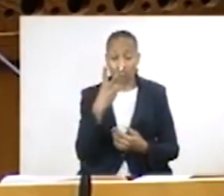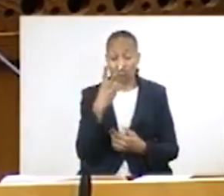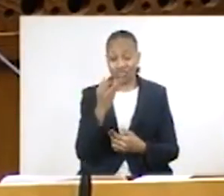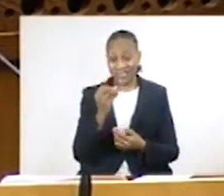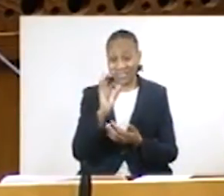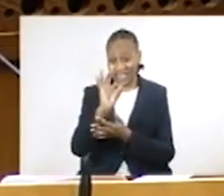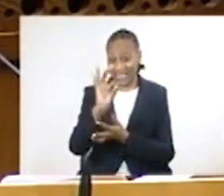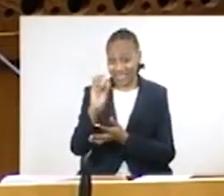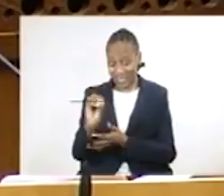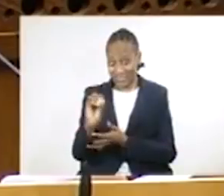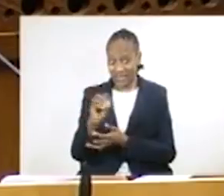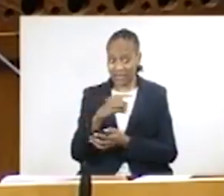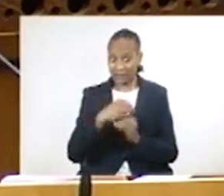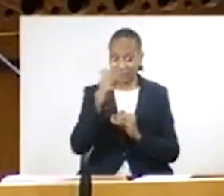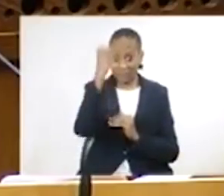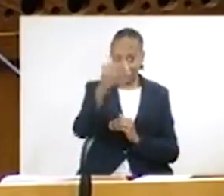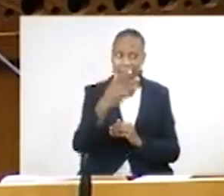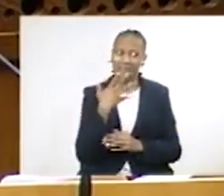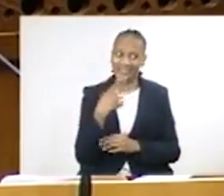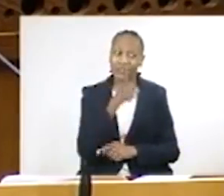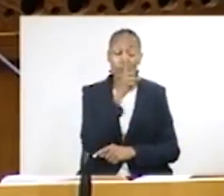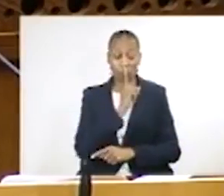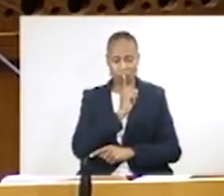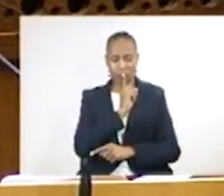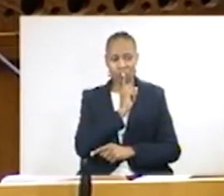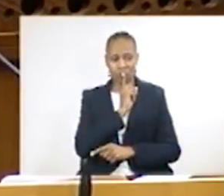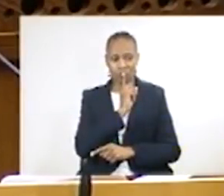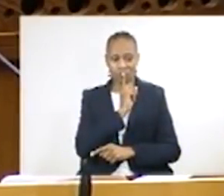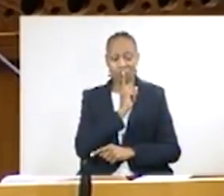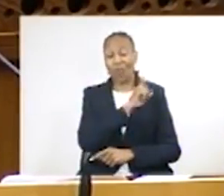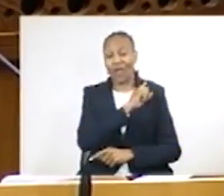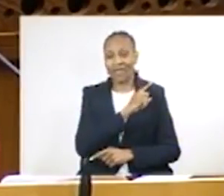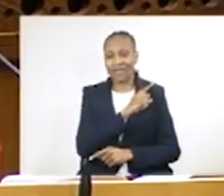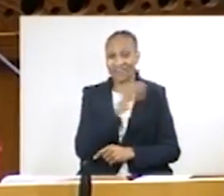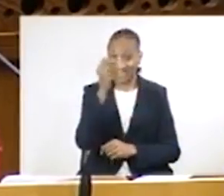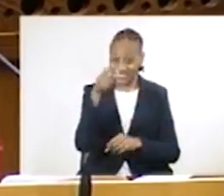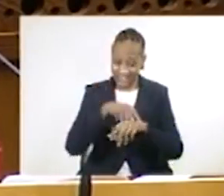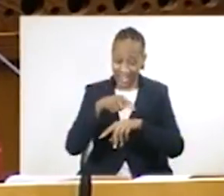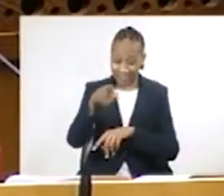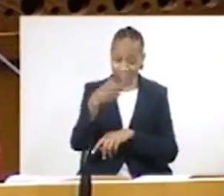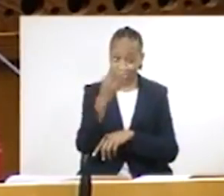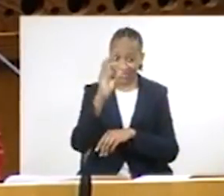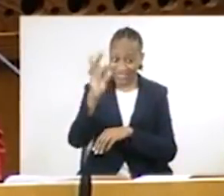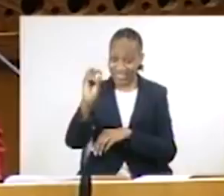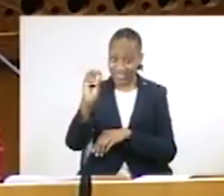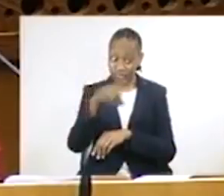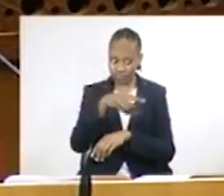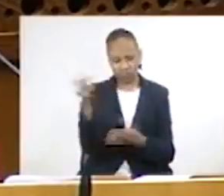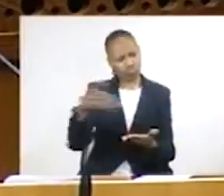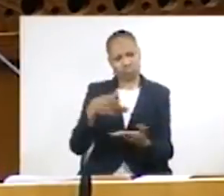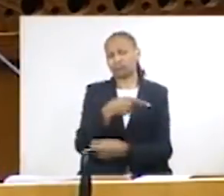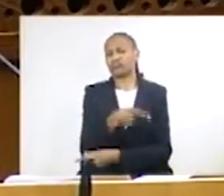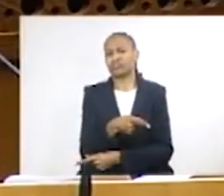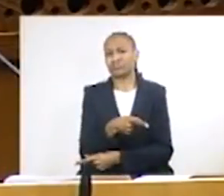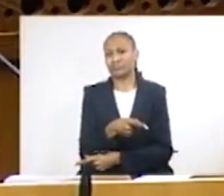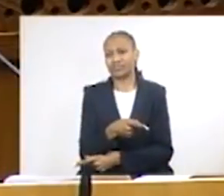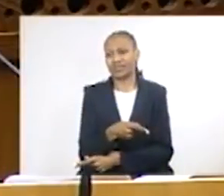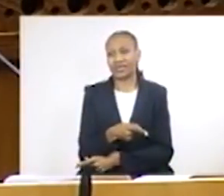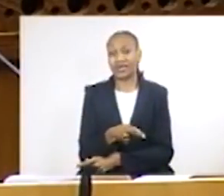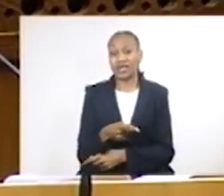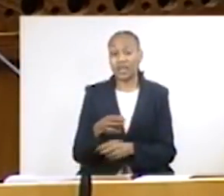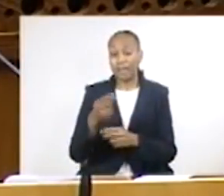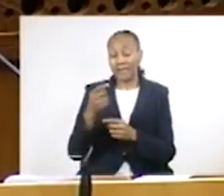a man of tradition, Mr. President, a tradition of empty promises. Now knowing